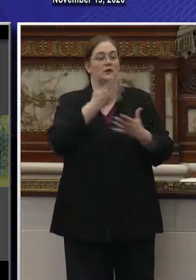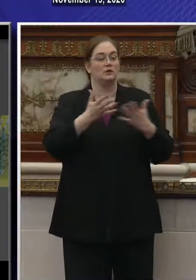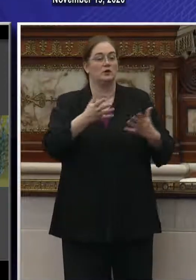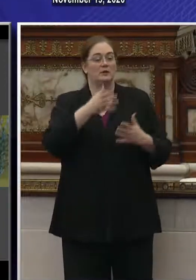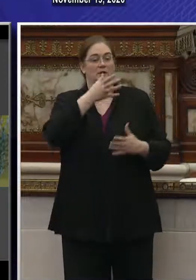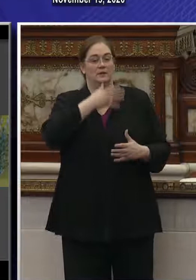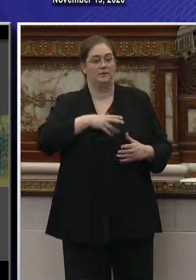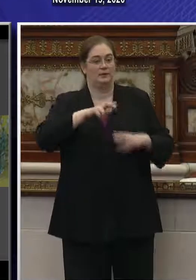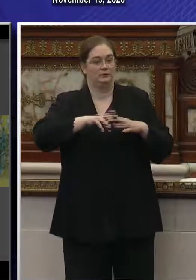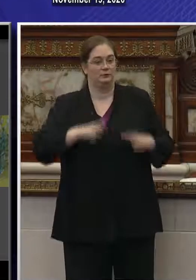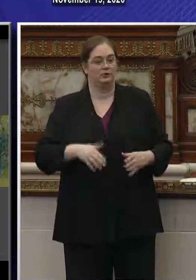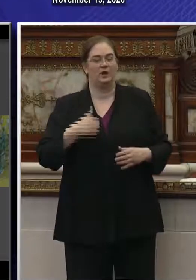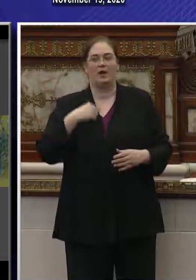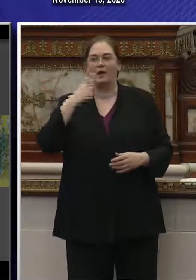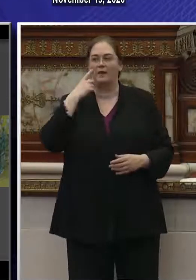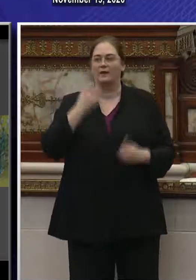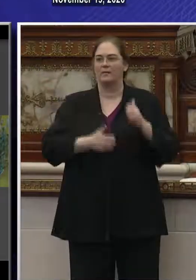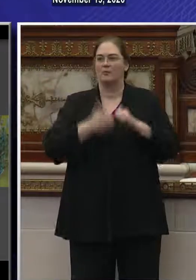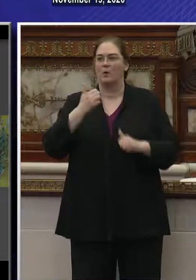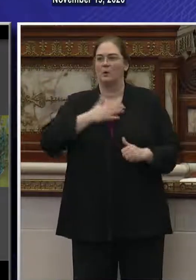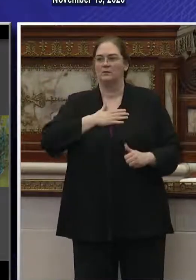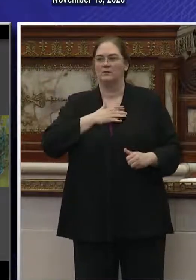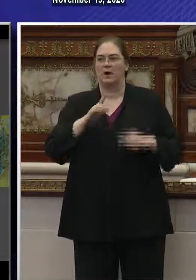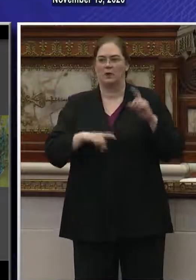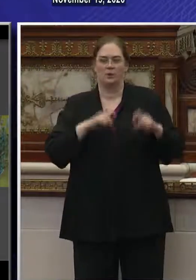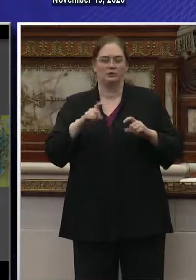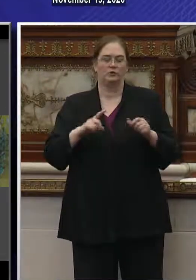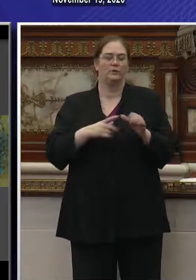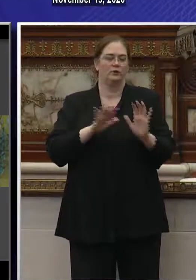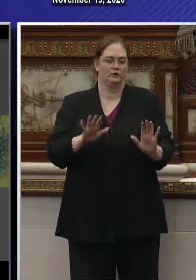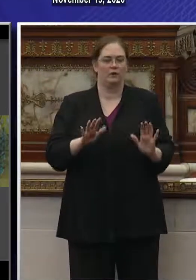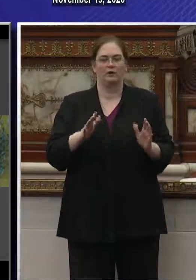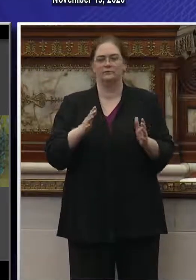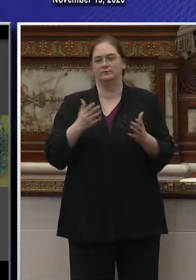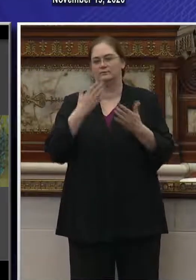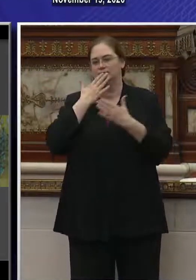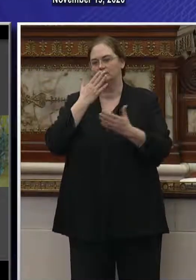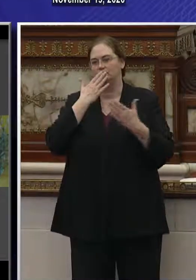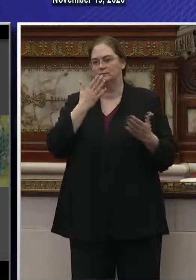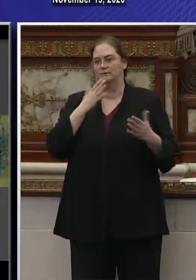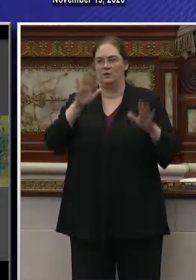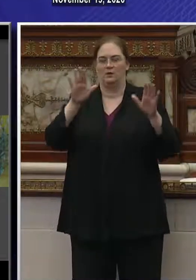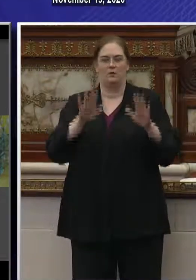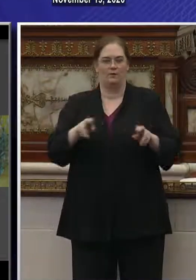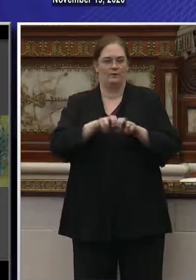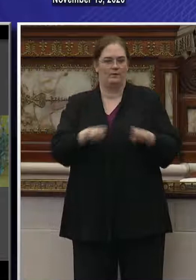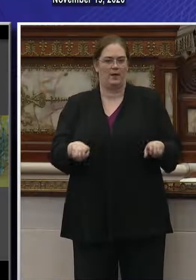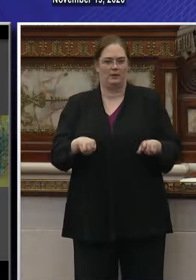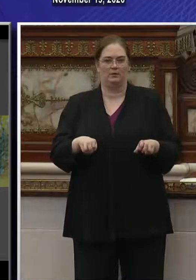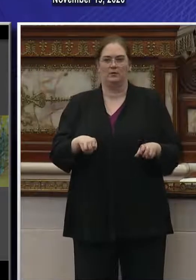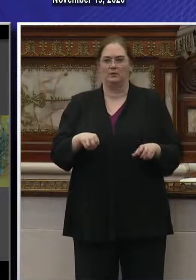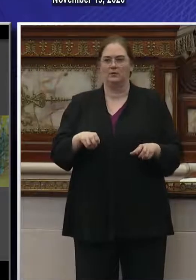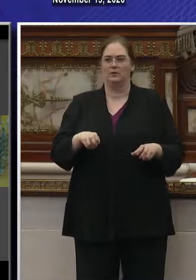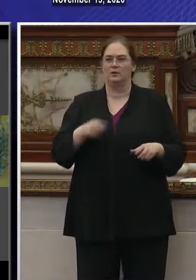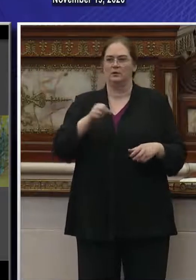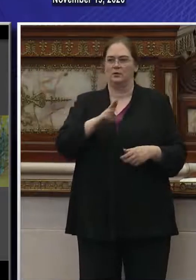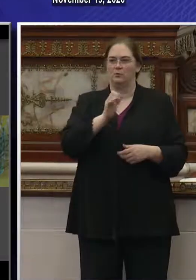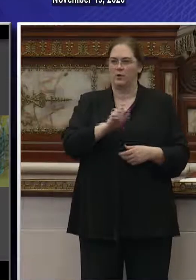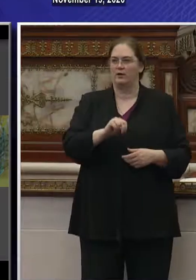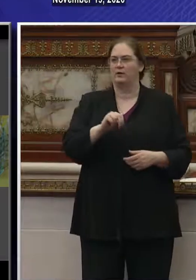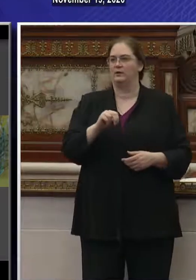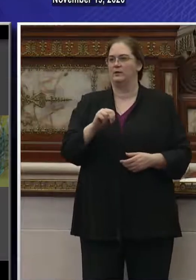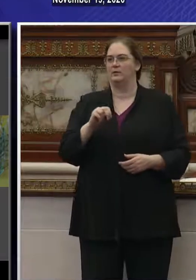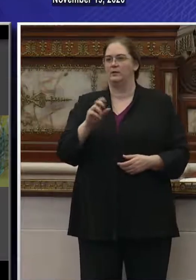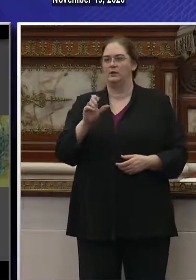Chair. I think most of my questions, first of all, I again want to thank a wonderful panel, including Dr. Brennan and Dr.